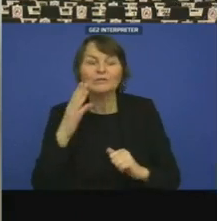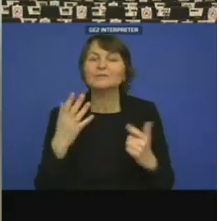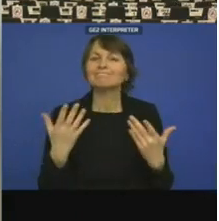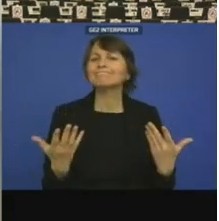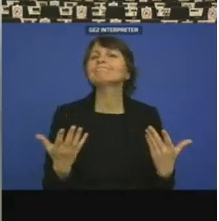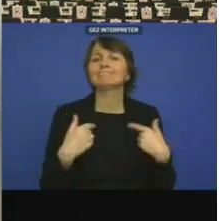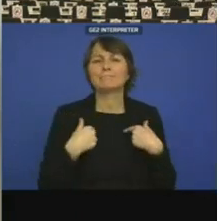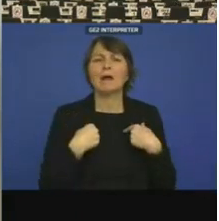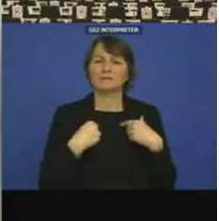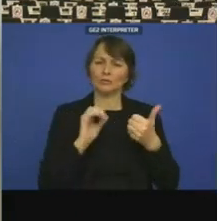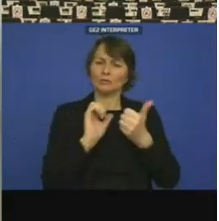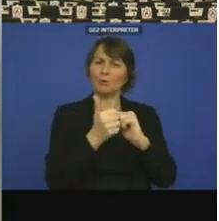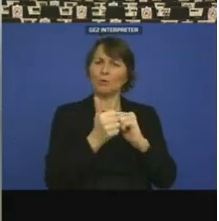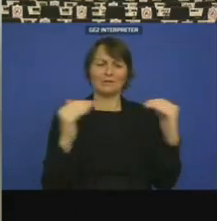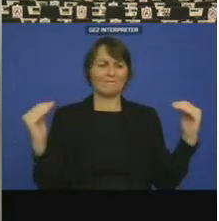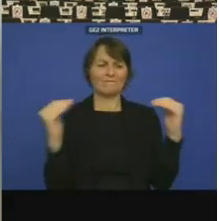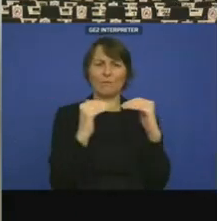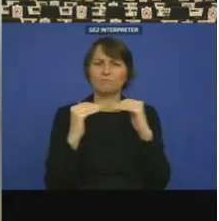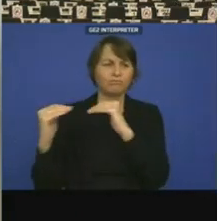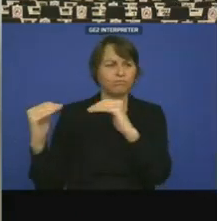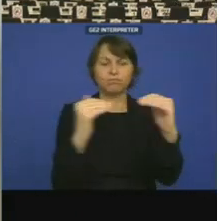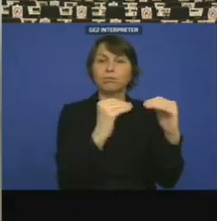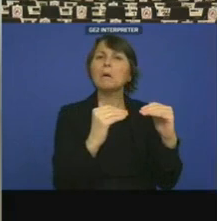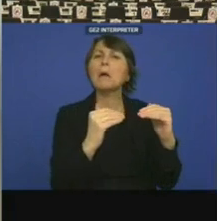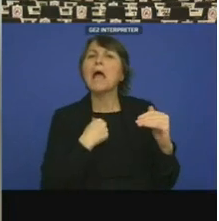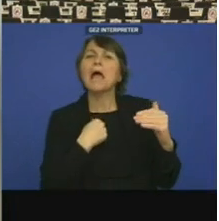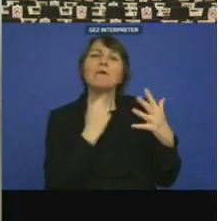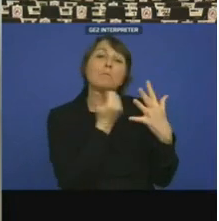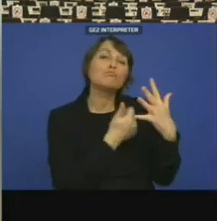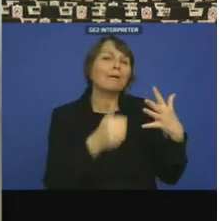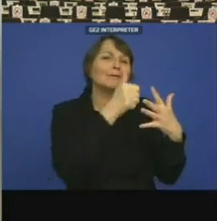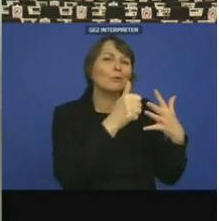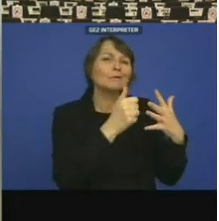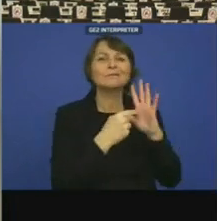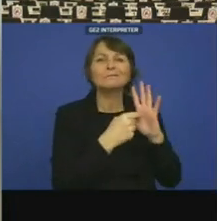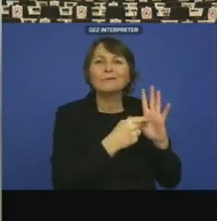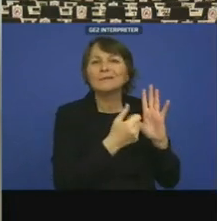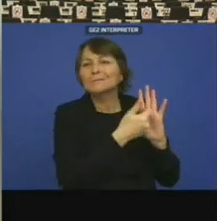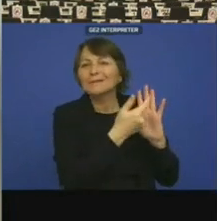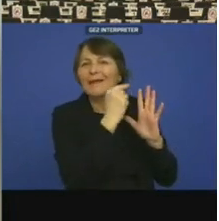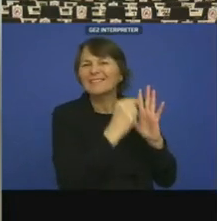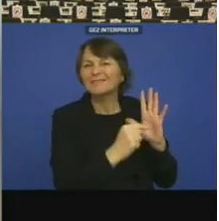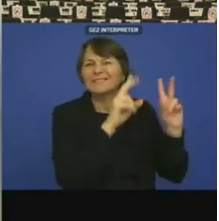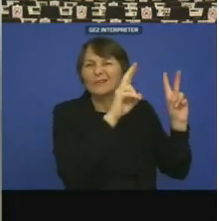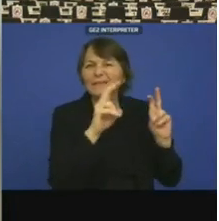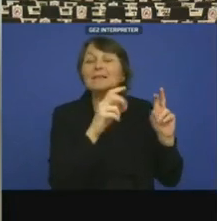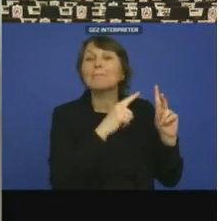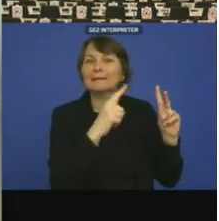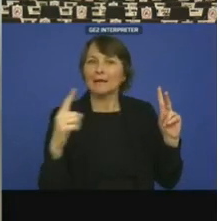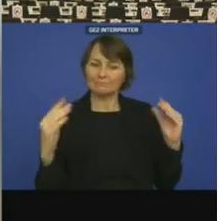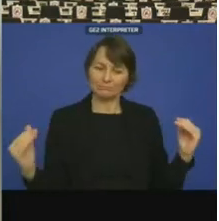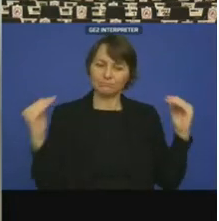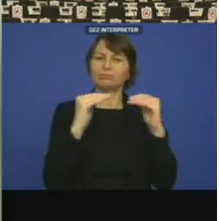equal budgetary footing with other priorities, such as health and culture. There is also a need